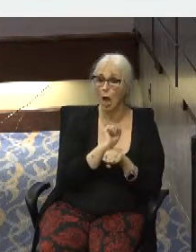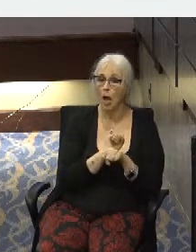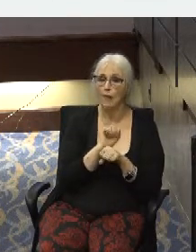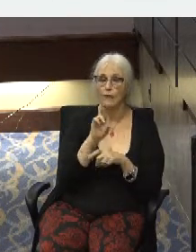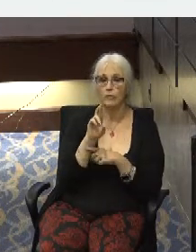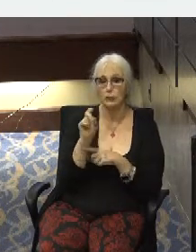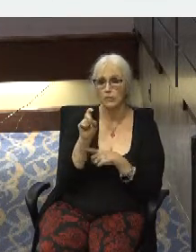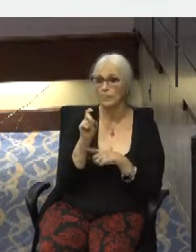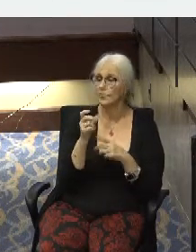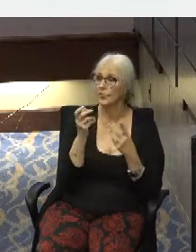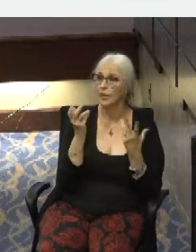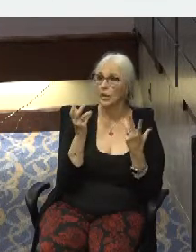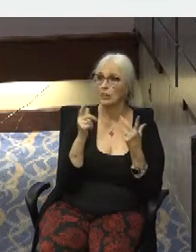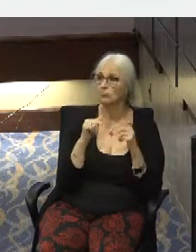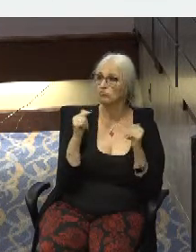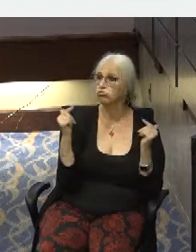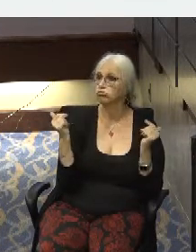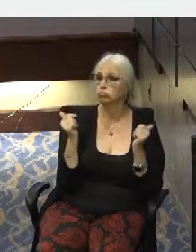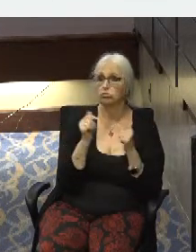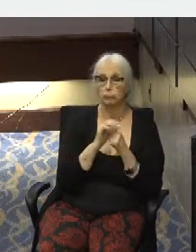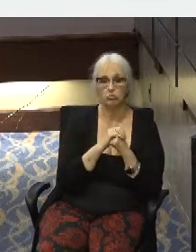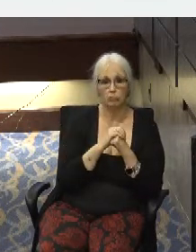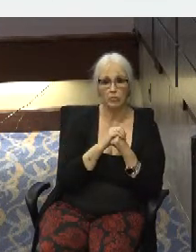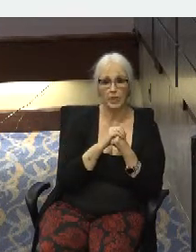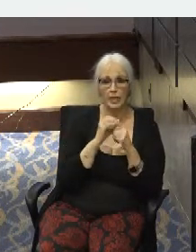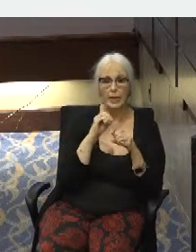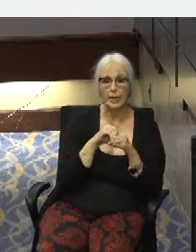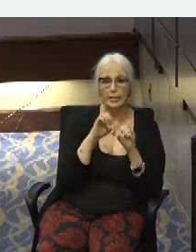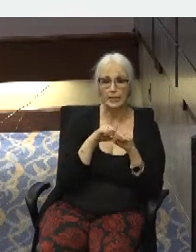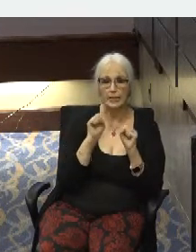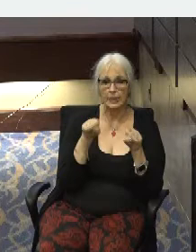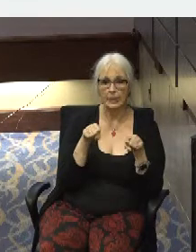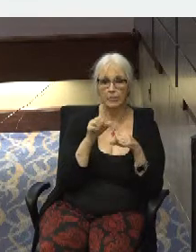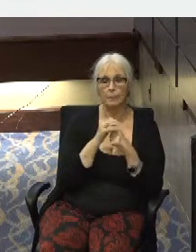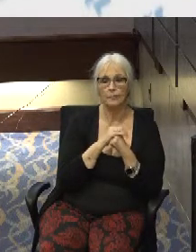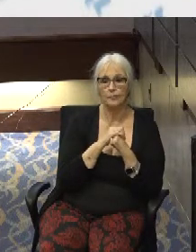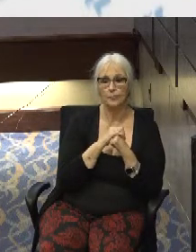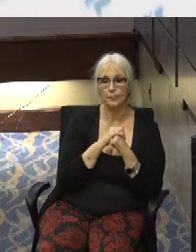et cetera, through this integration of the new system.